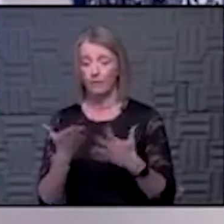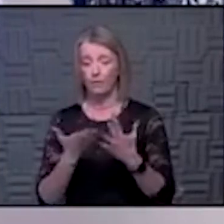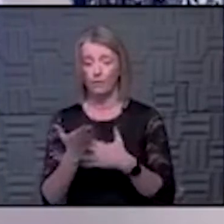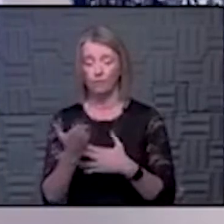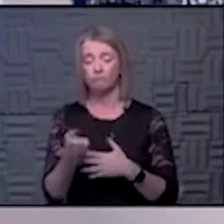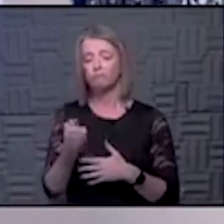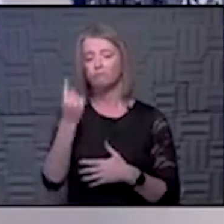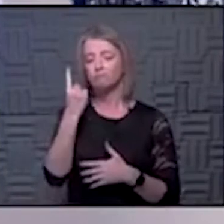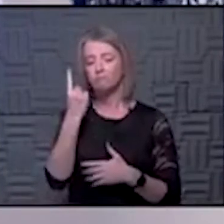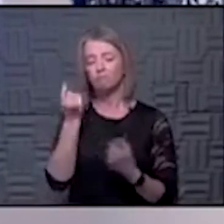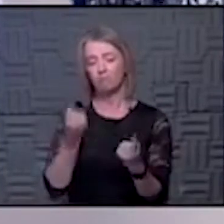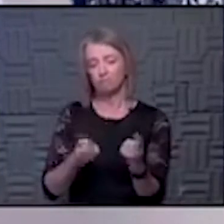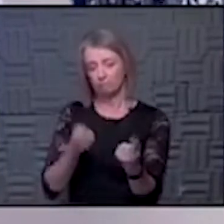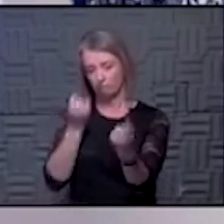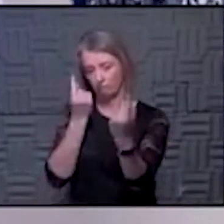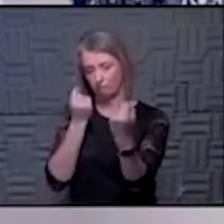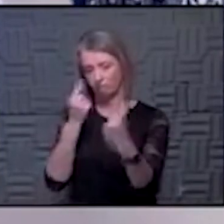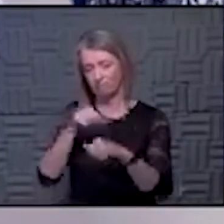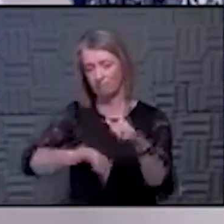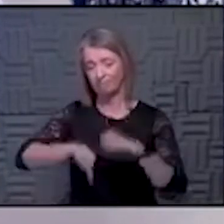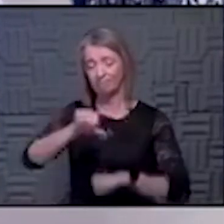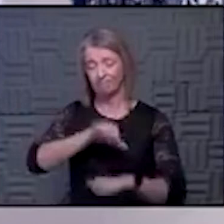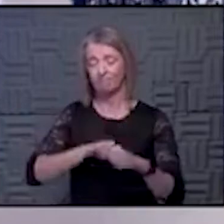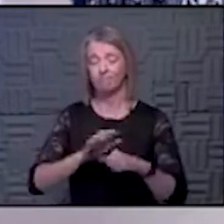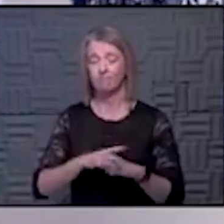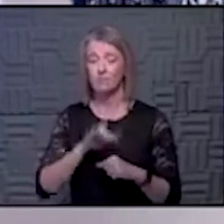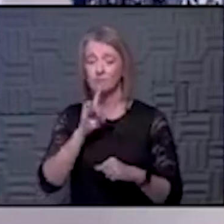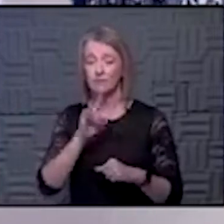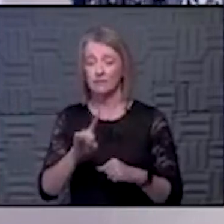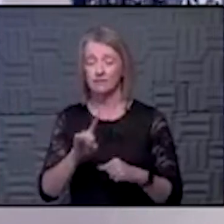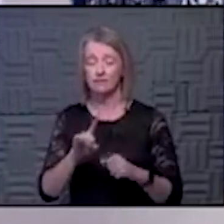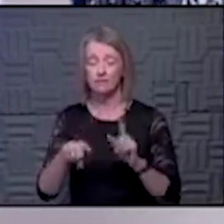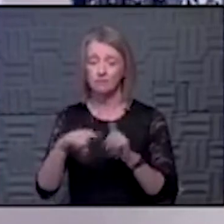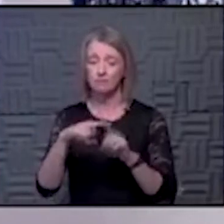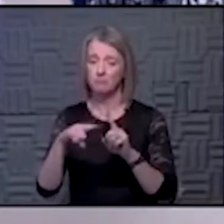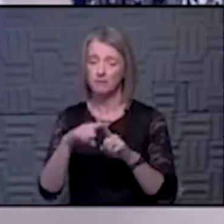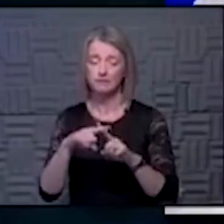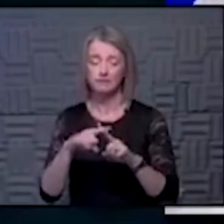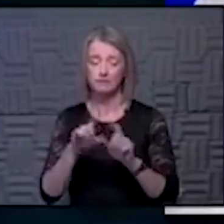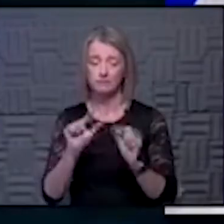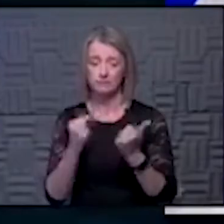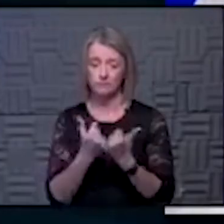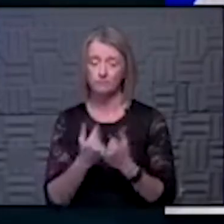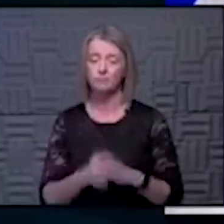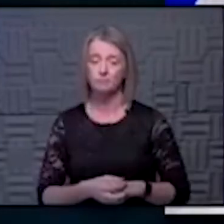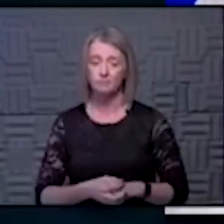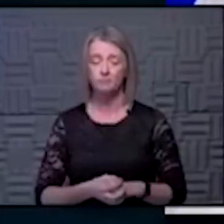They understand. And it's an unconditional positive regard.